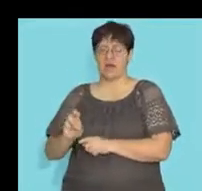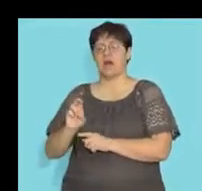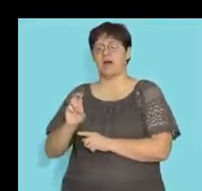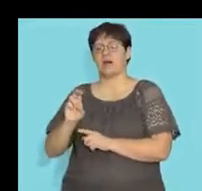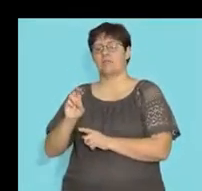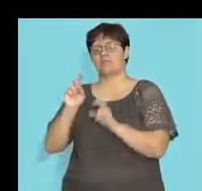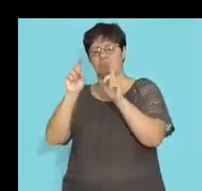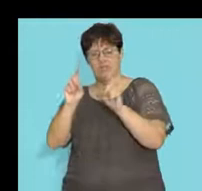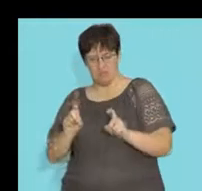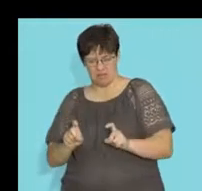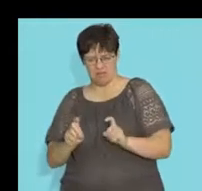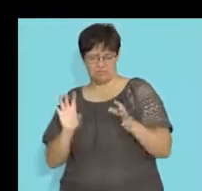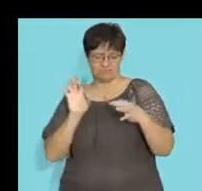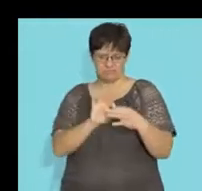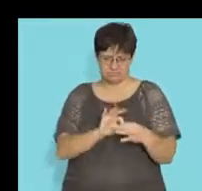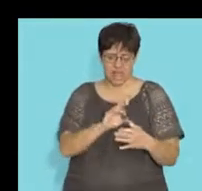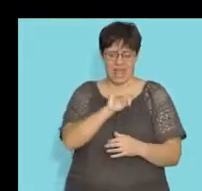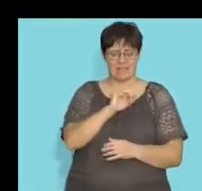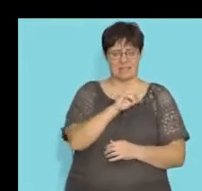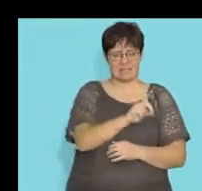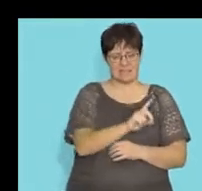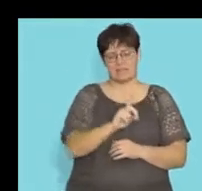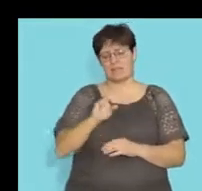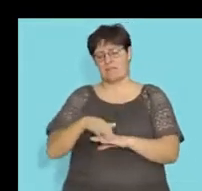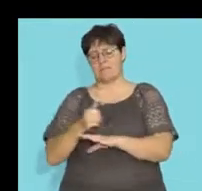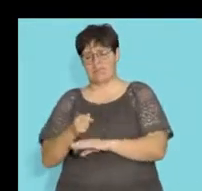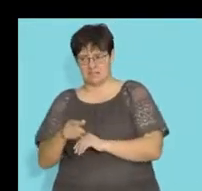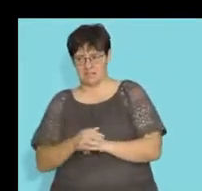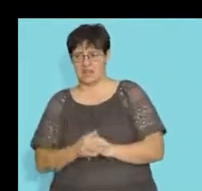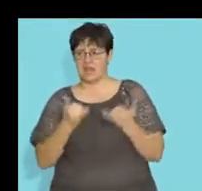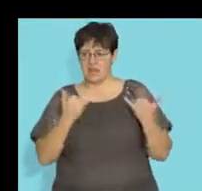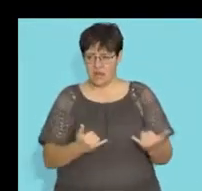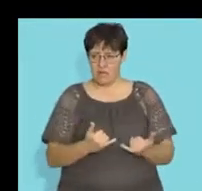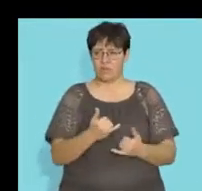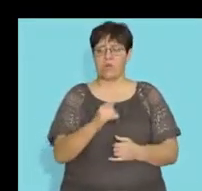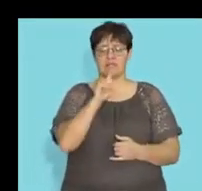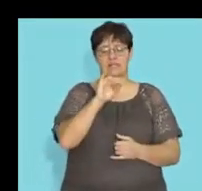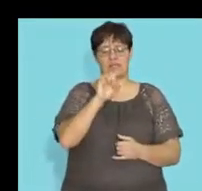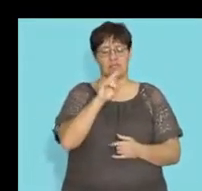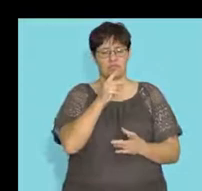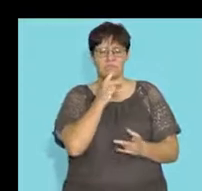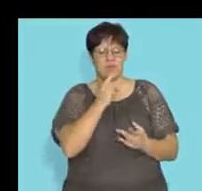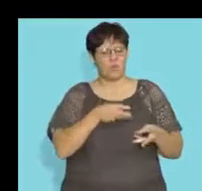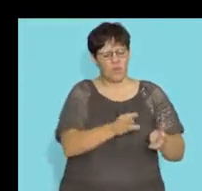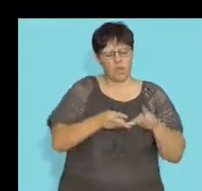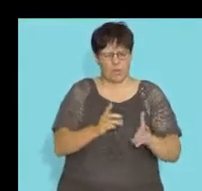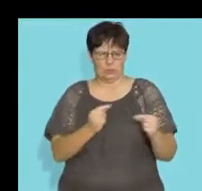to our acid and base reactions. In today's session, I would like to look at titrations.